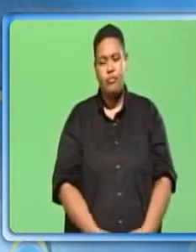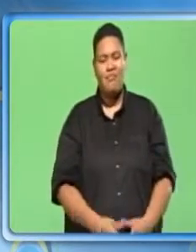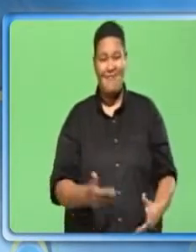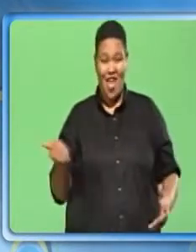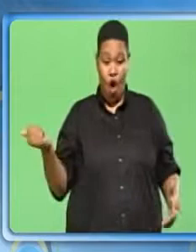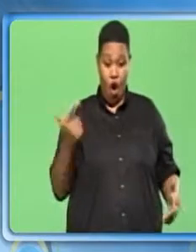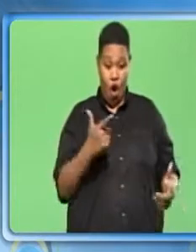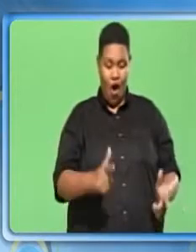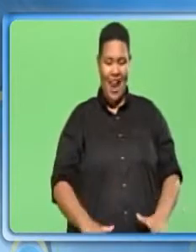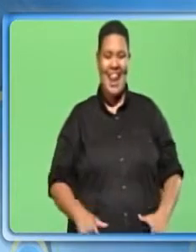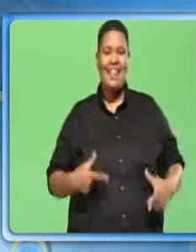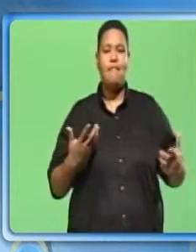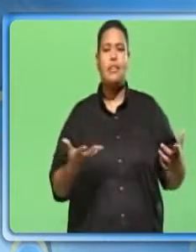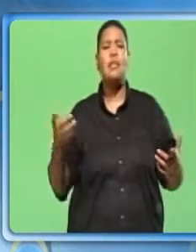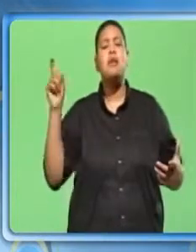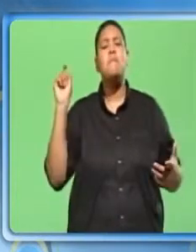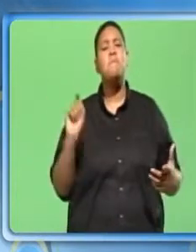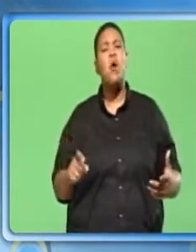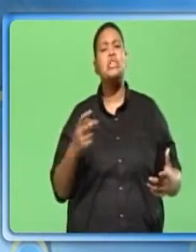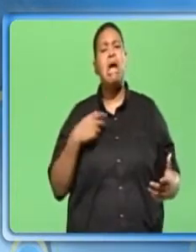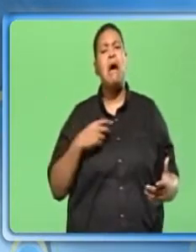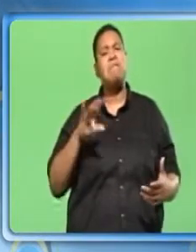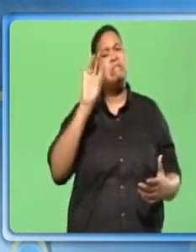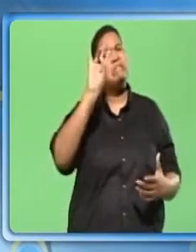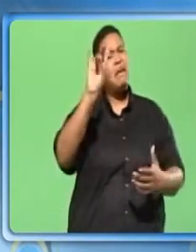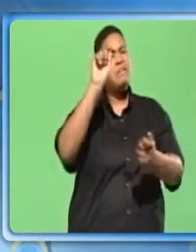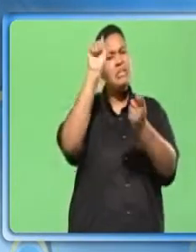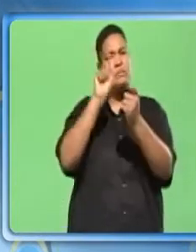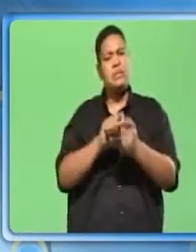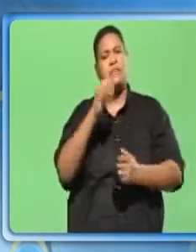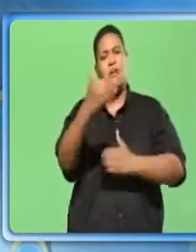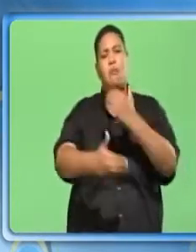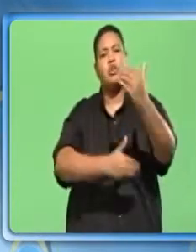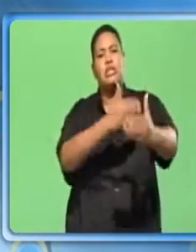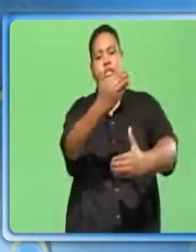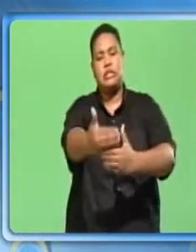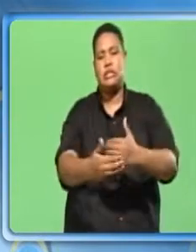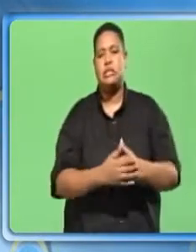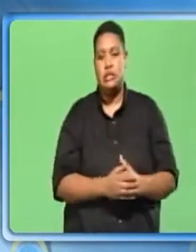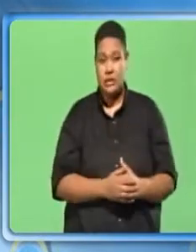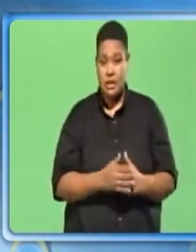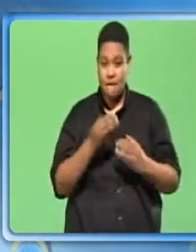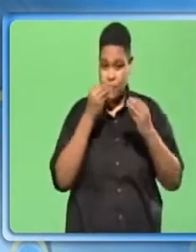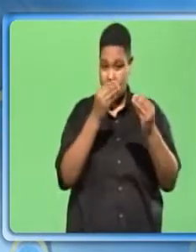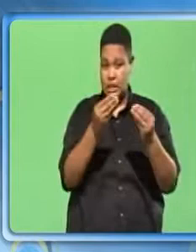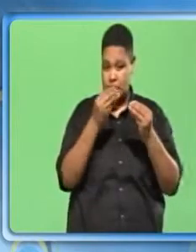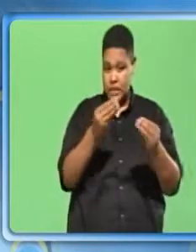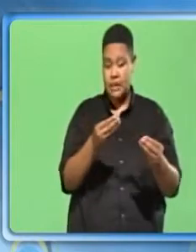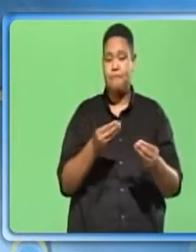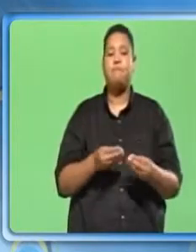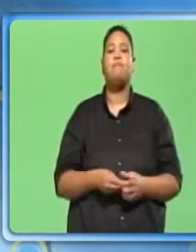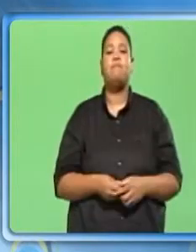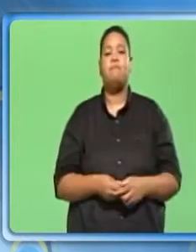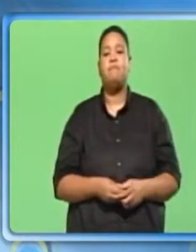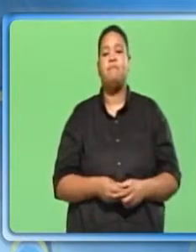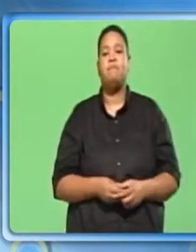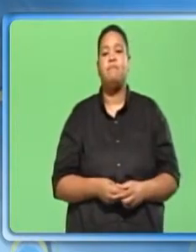All living things must undergo 7 specific processes: feeding,